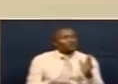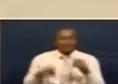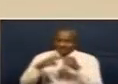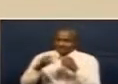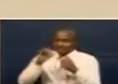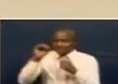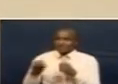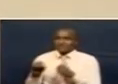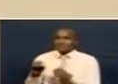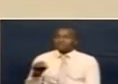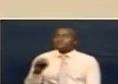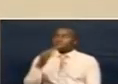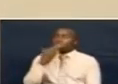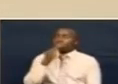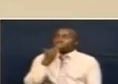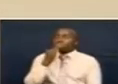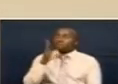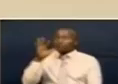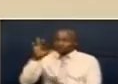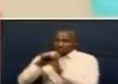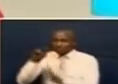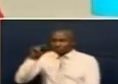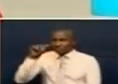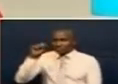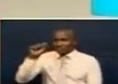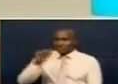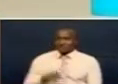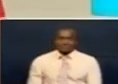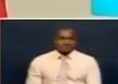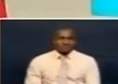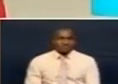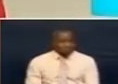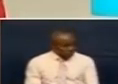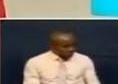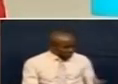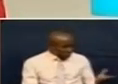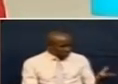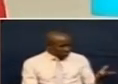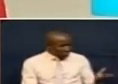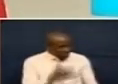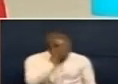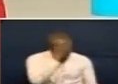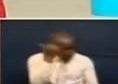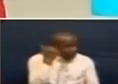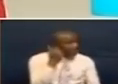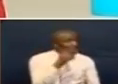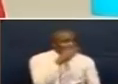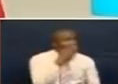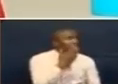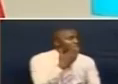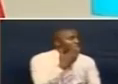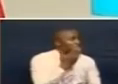of the voter turnout will go to NASA. Does this have everything to do with having Moses Wetangula